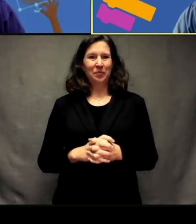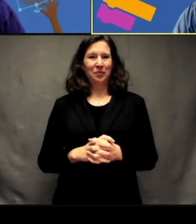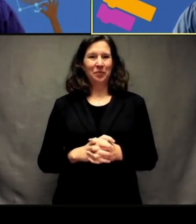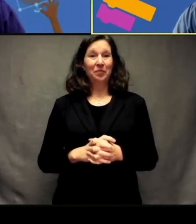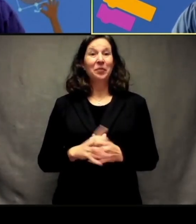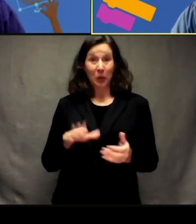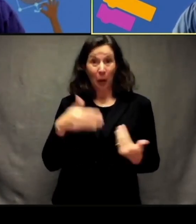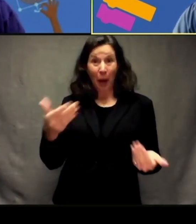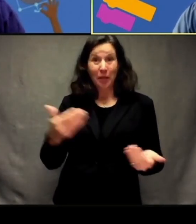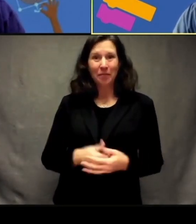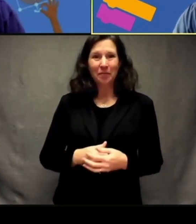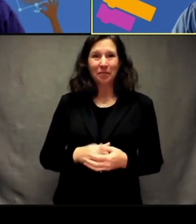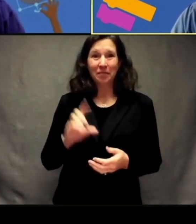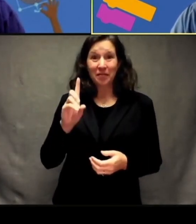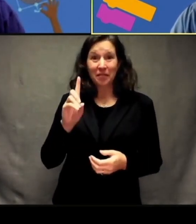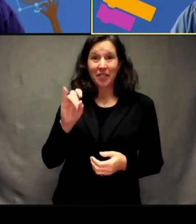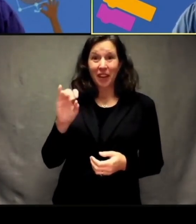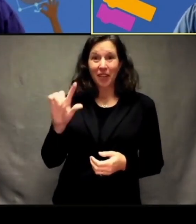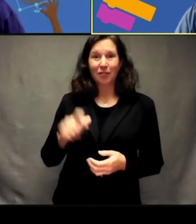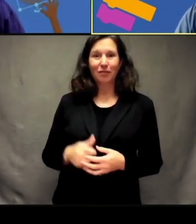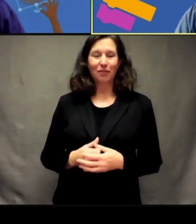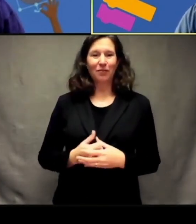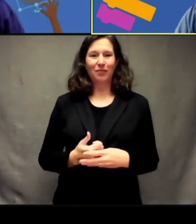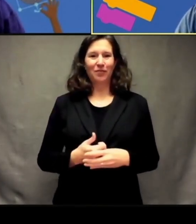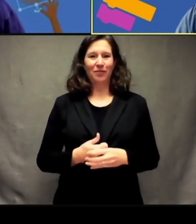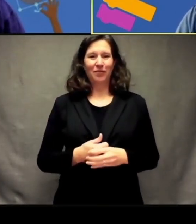Go ahead, Daniel.